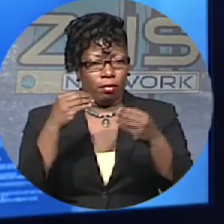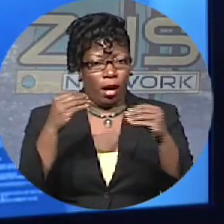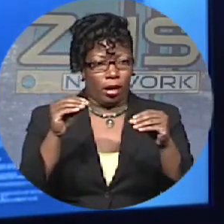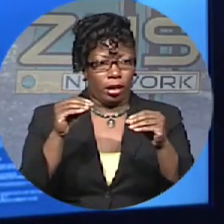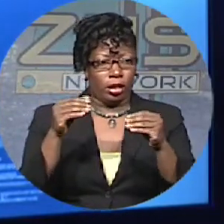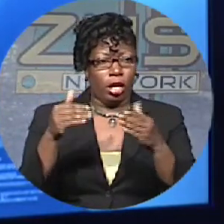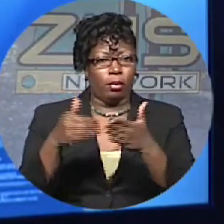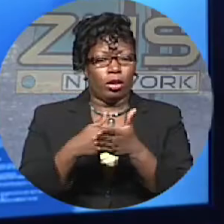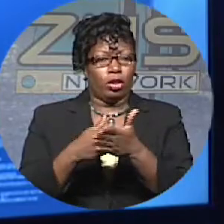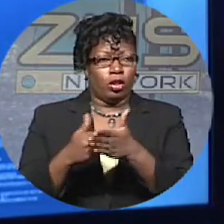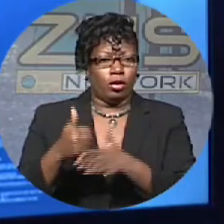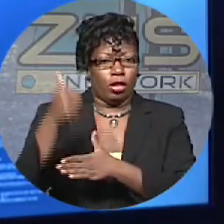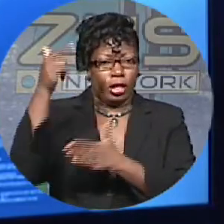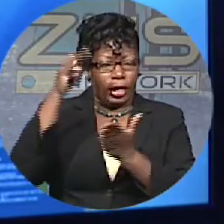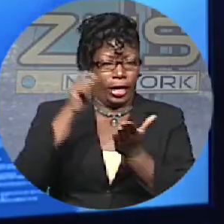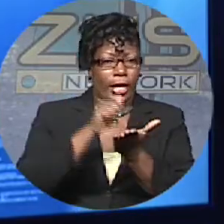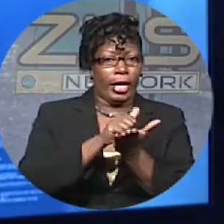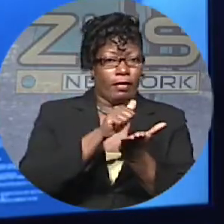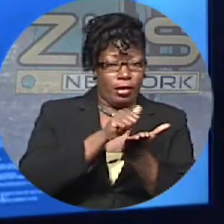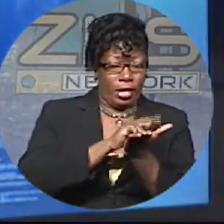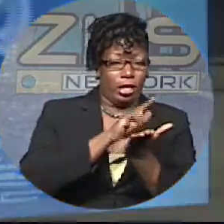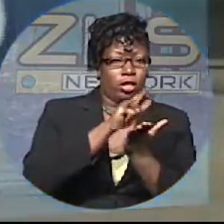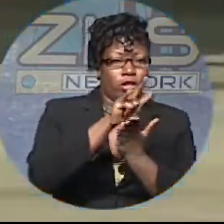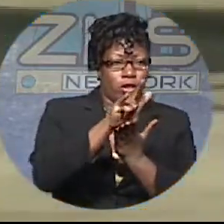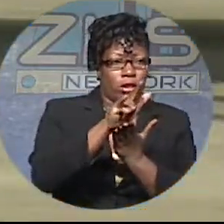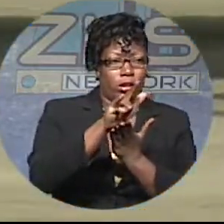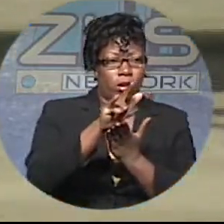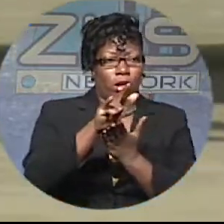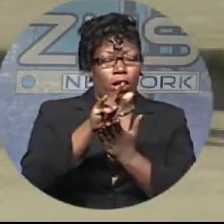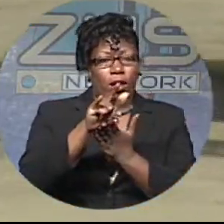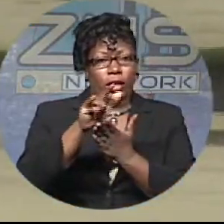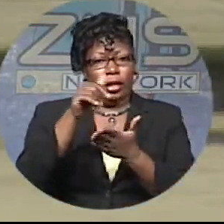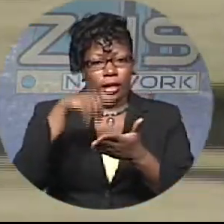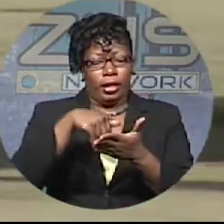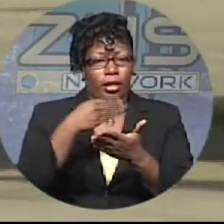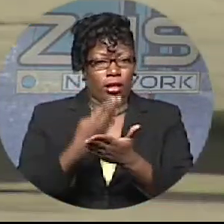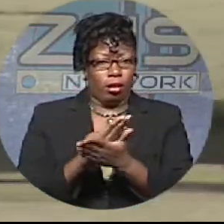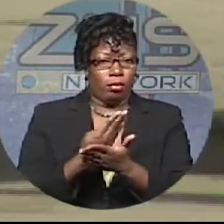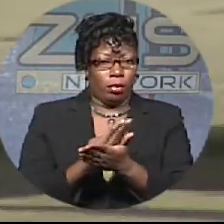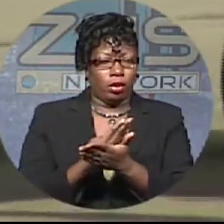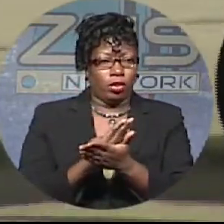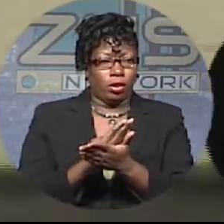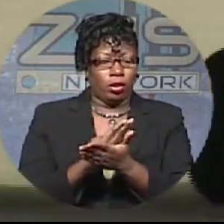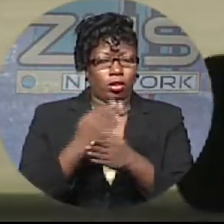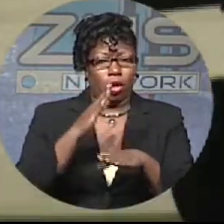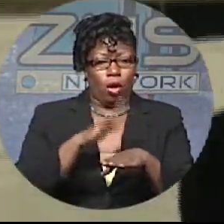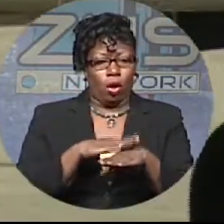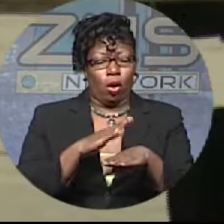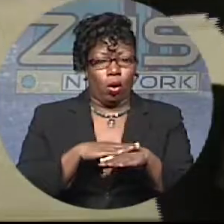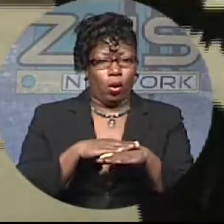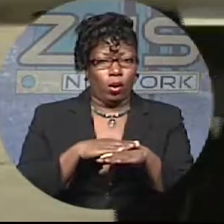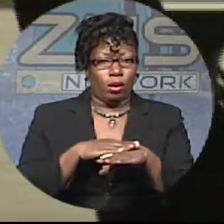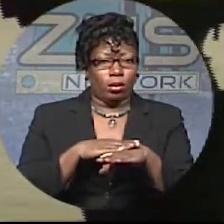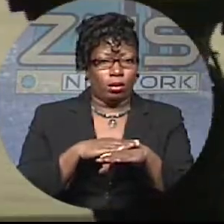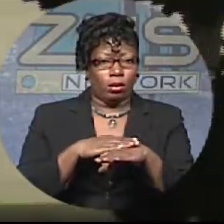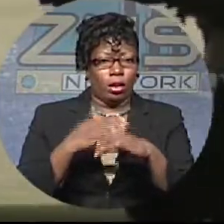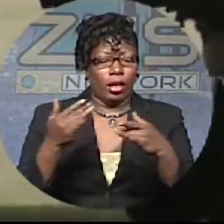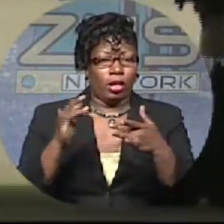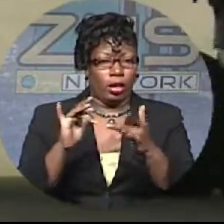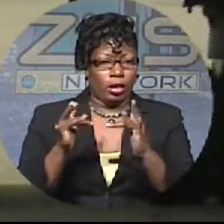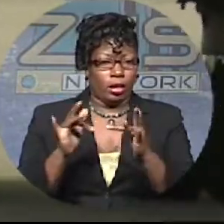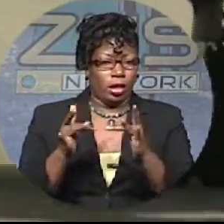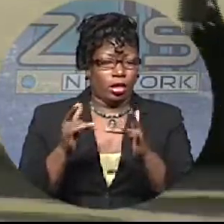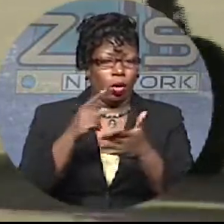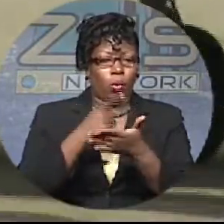new general aviation and other fees which came into play with the new fiscal budget has spurred an online petition and raised concerns about what